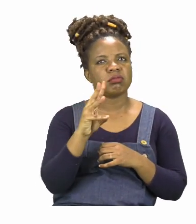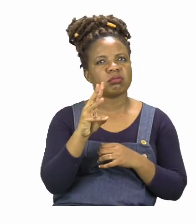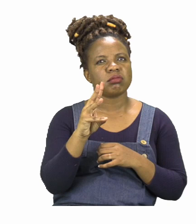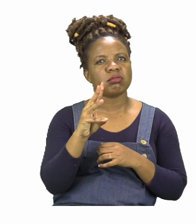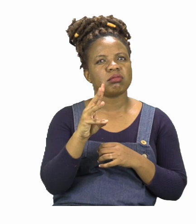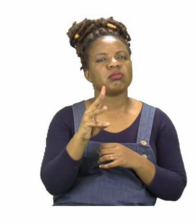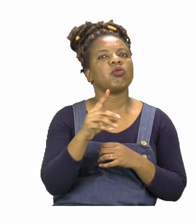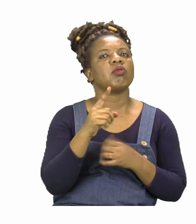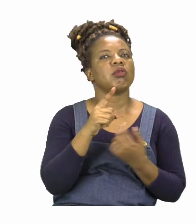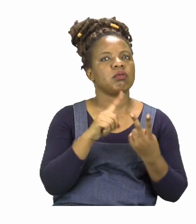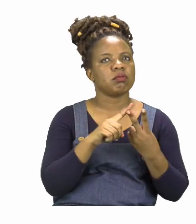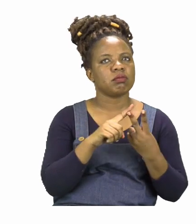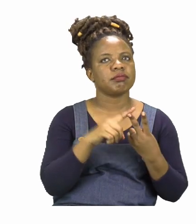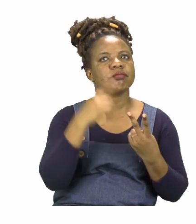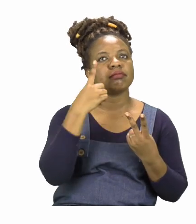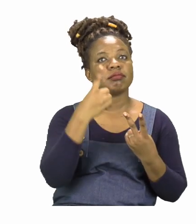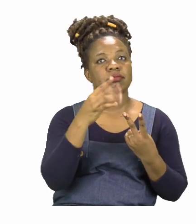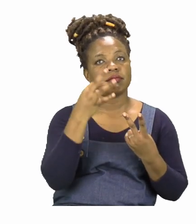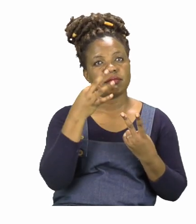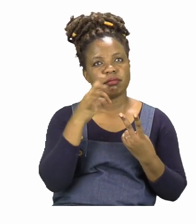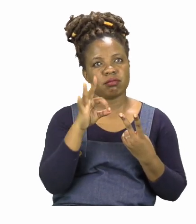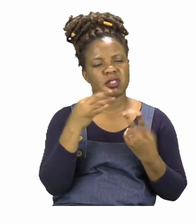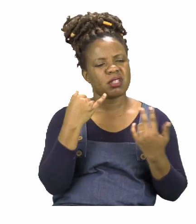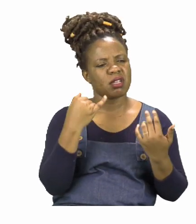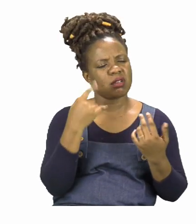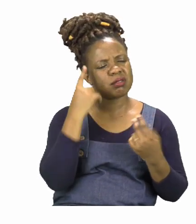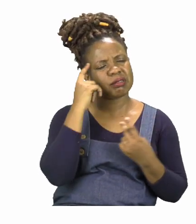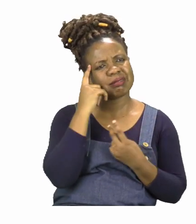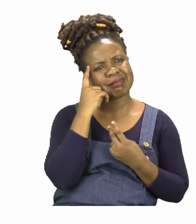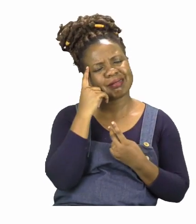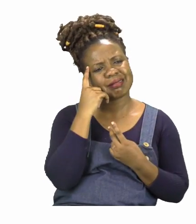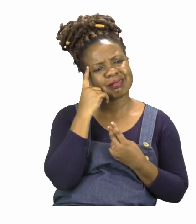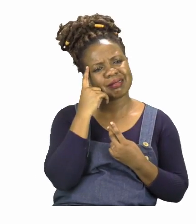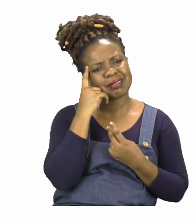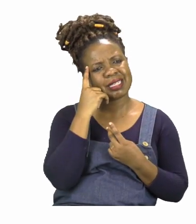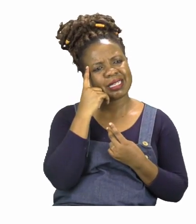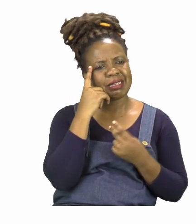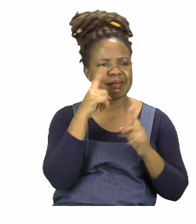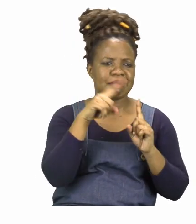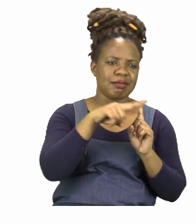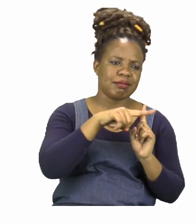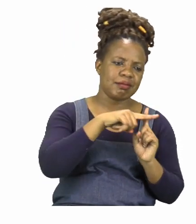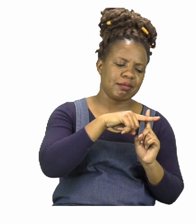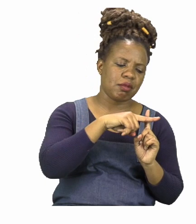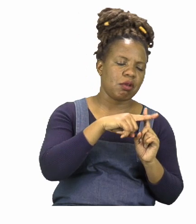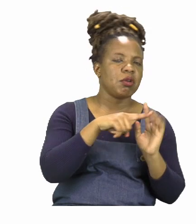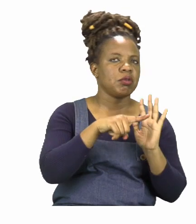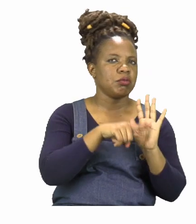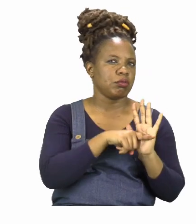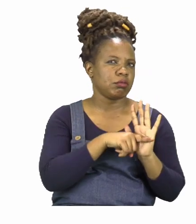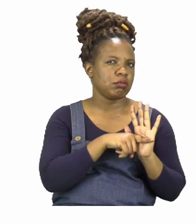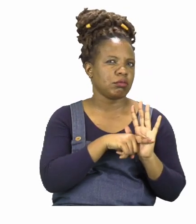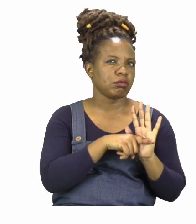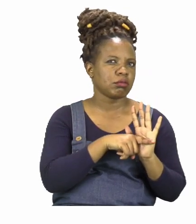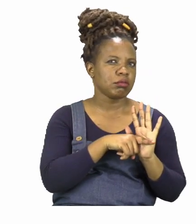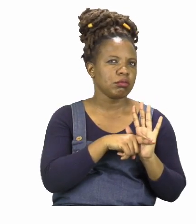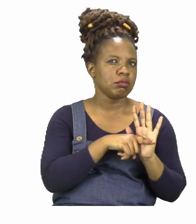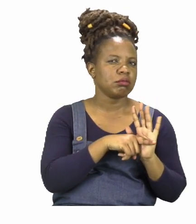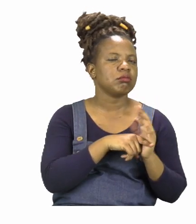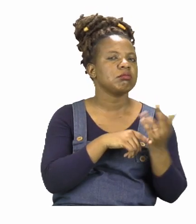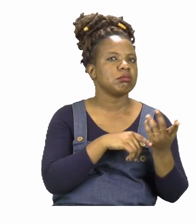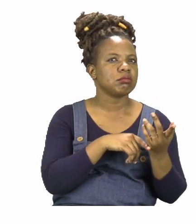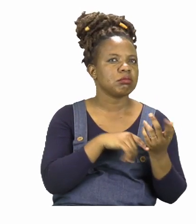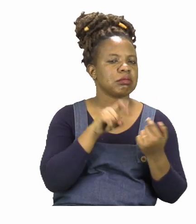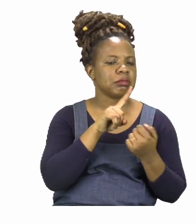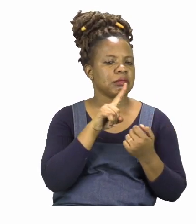we are adding or subtracting according to the question. And the question says, how many children are at